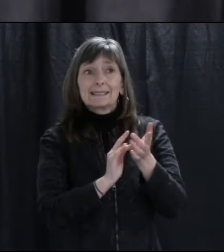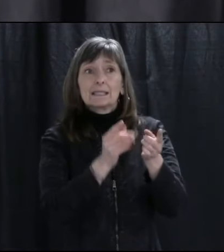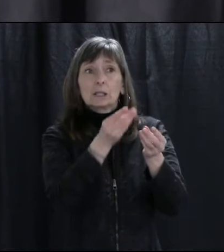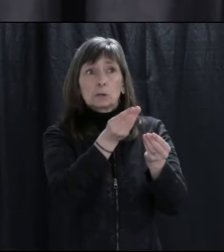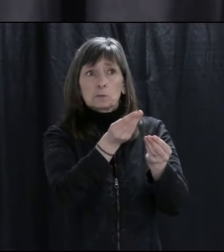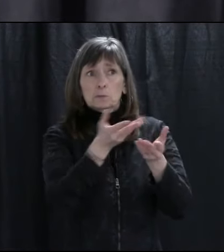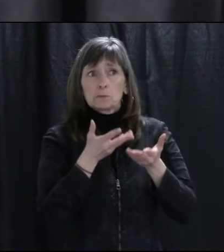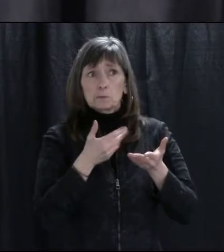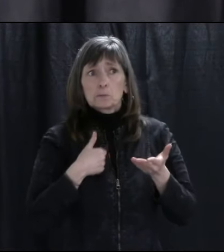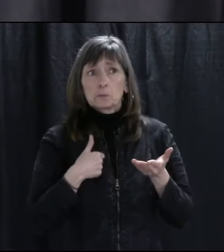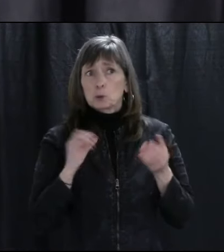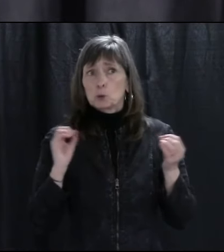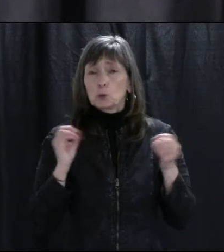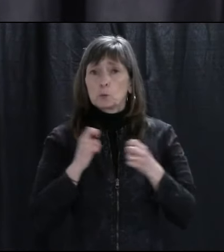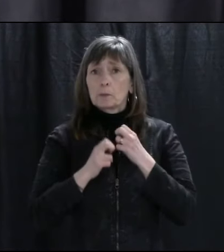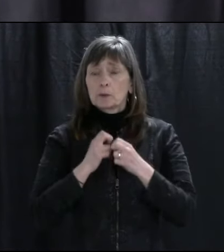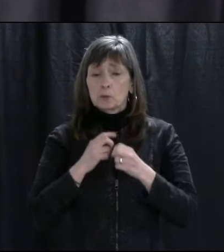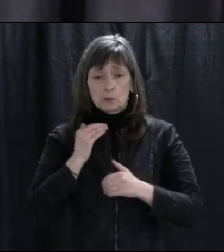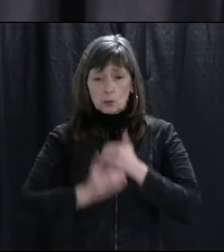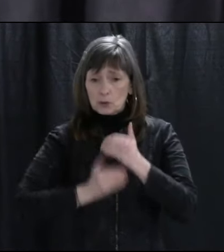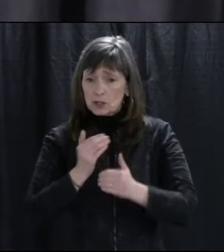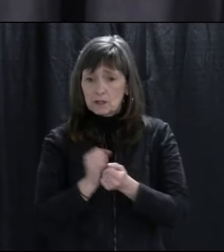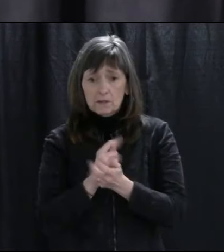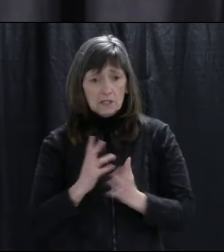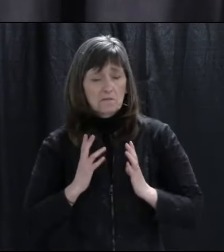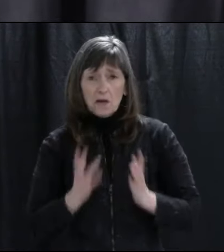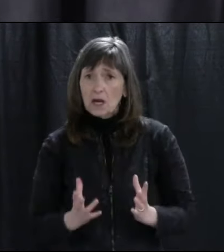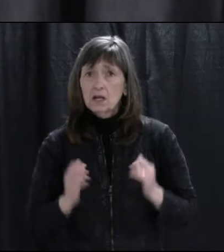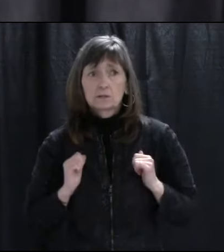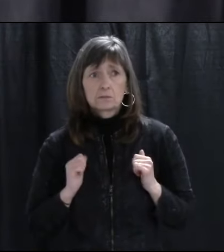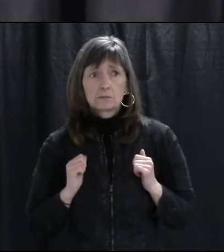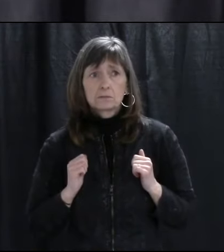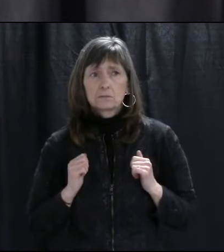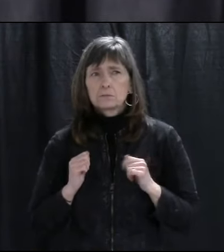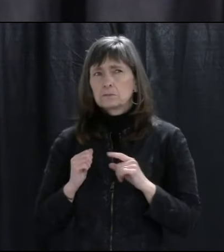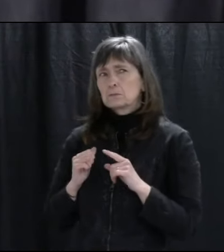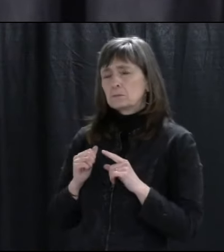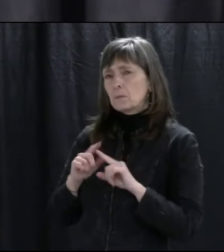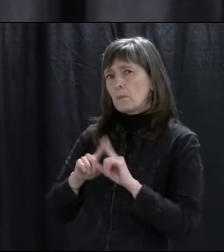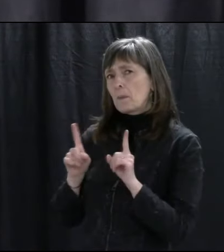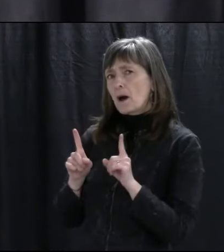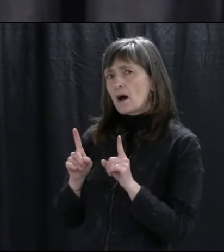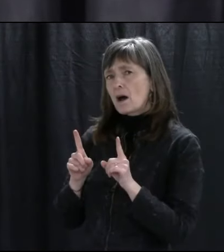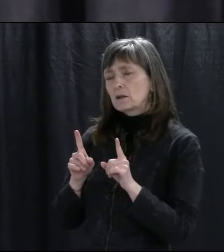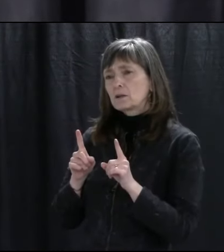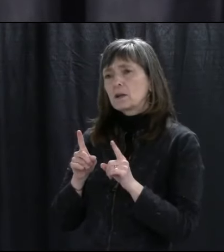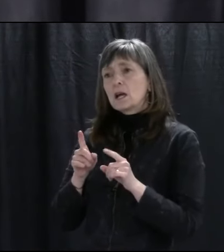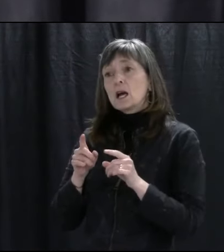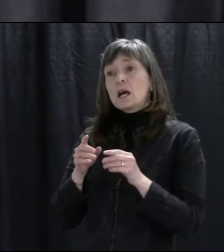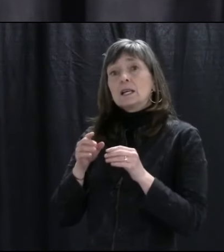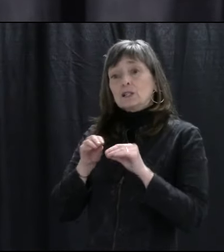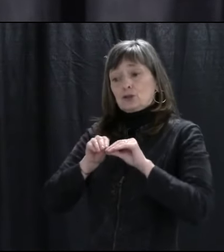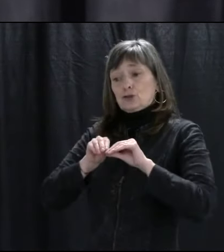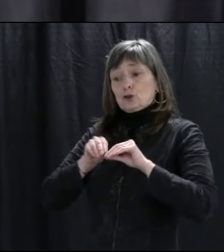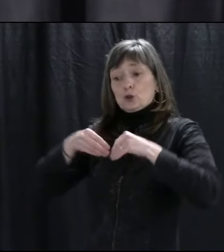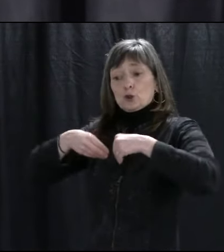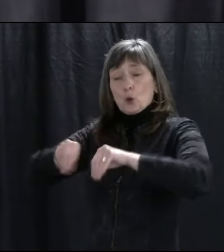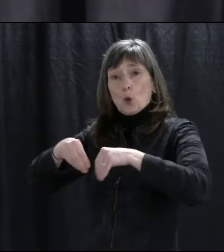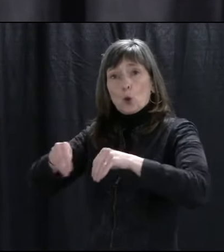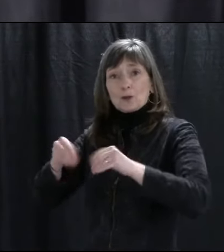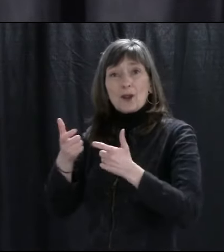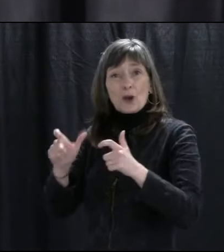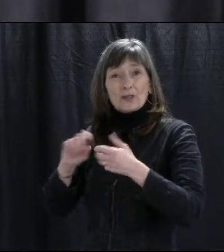no issues with their processes. I have had very mixed messages, however, from wholesalers who have